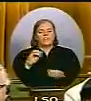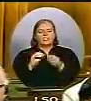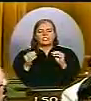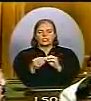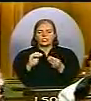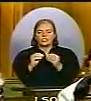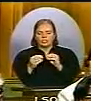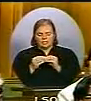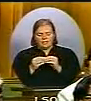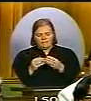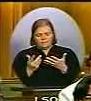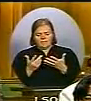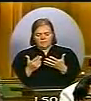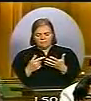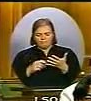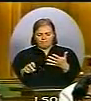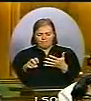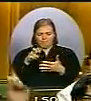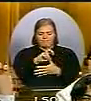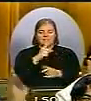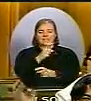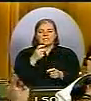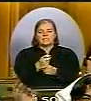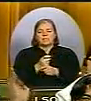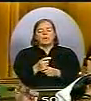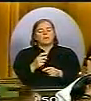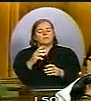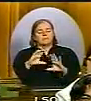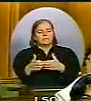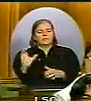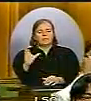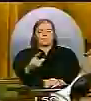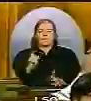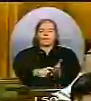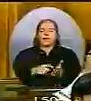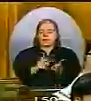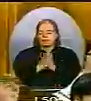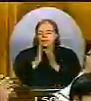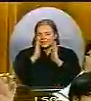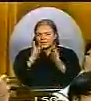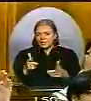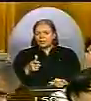going to get serious about holding this party to account? Who are they covering up for? Yep. The Honourable